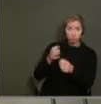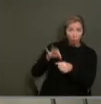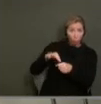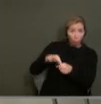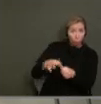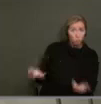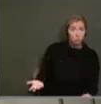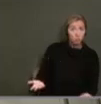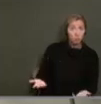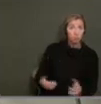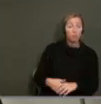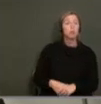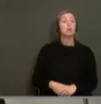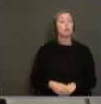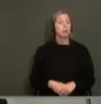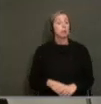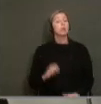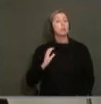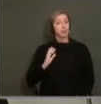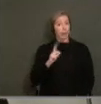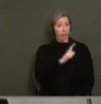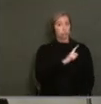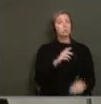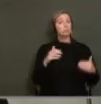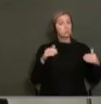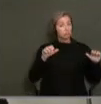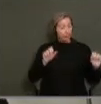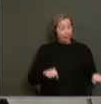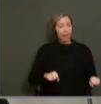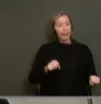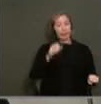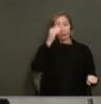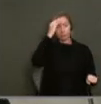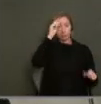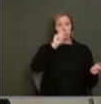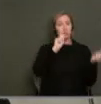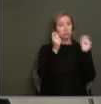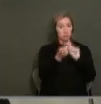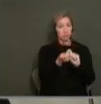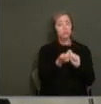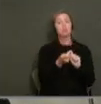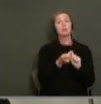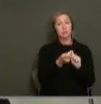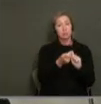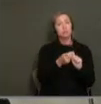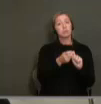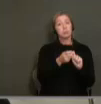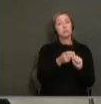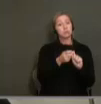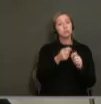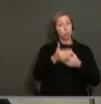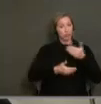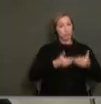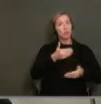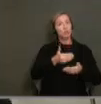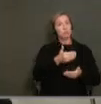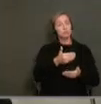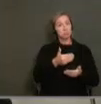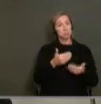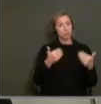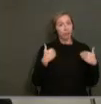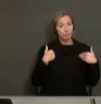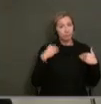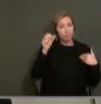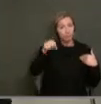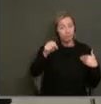So the council has the opportunity to reconsider ordinances. That's the process that we have. For